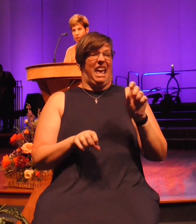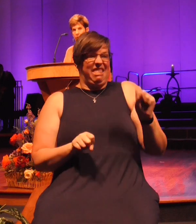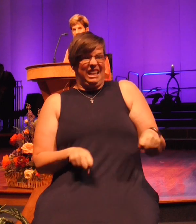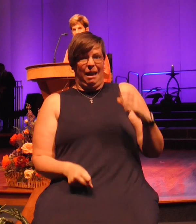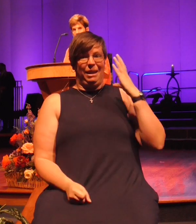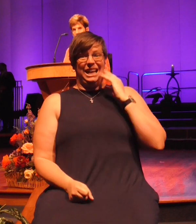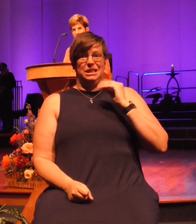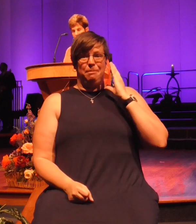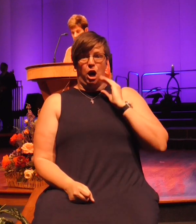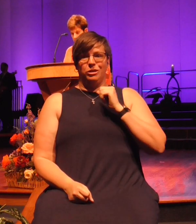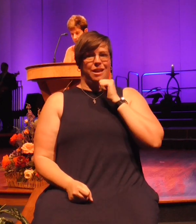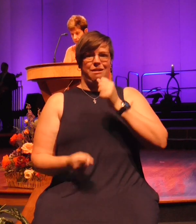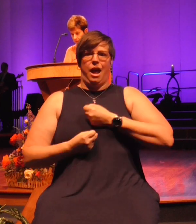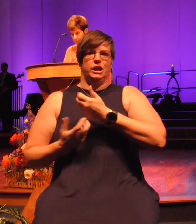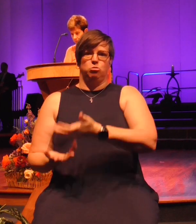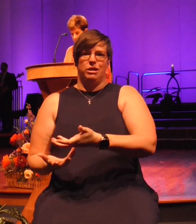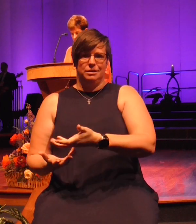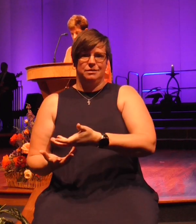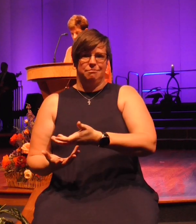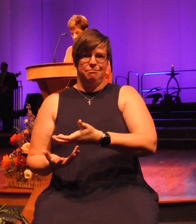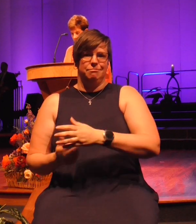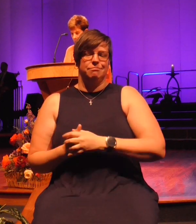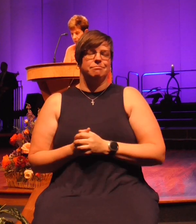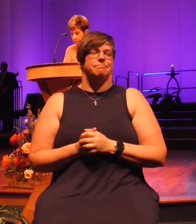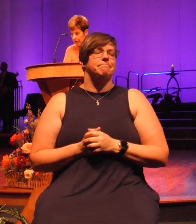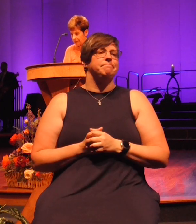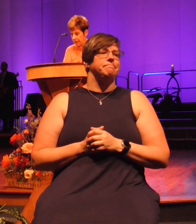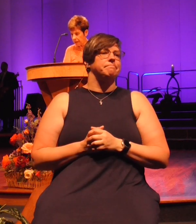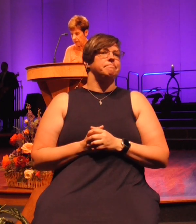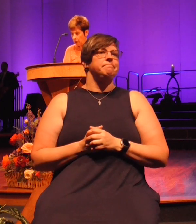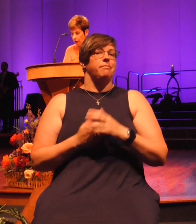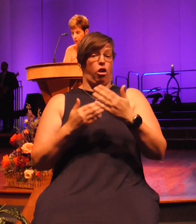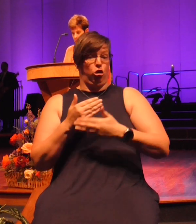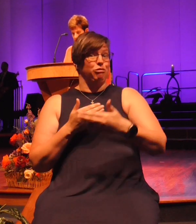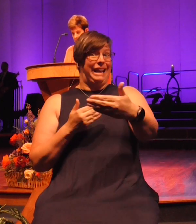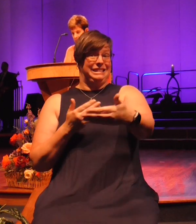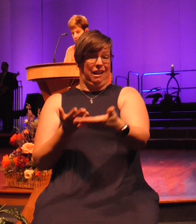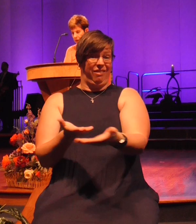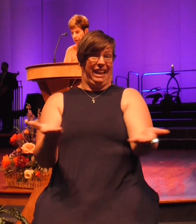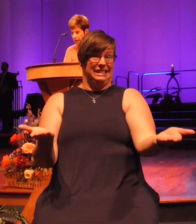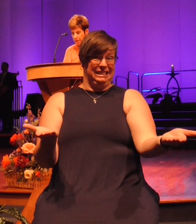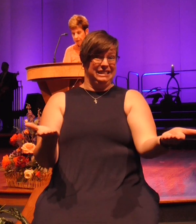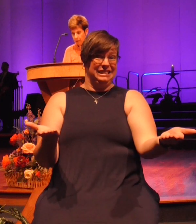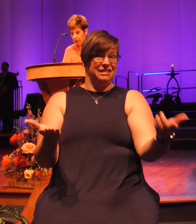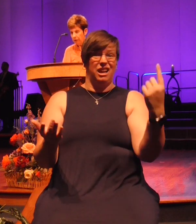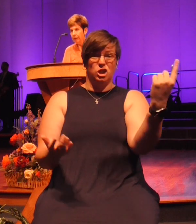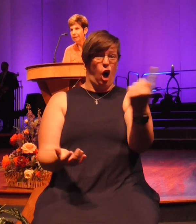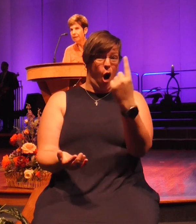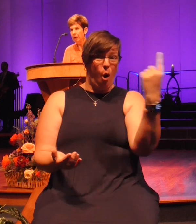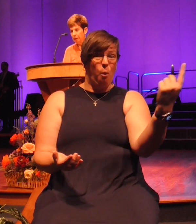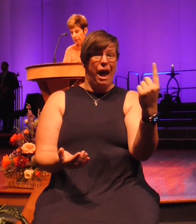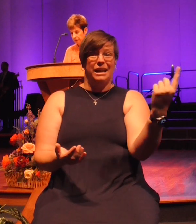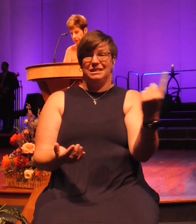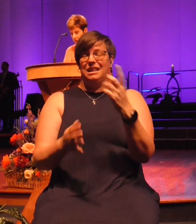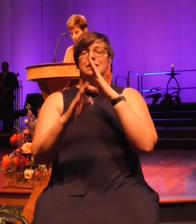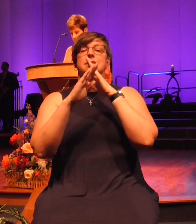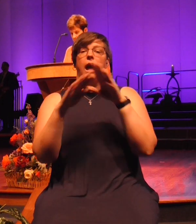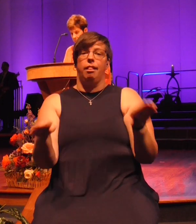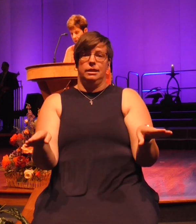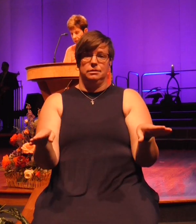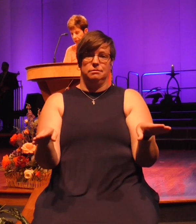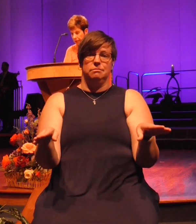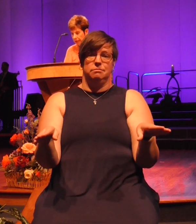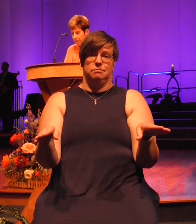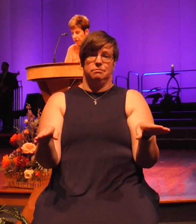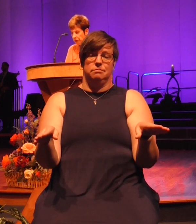be experienced, not expressed. The rest is always and everywhere